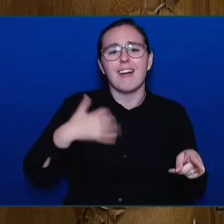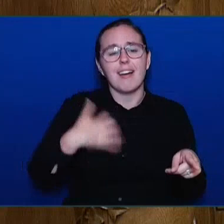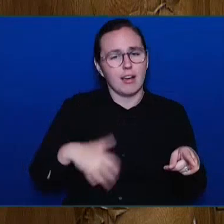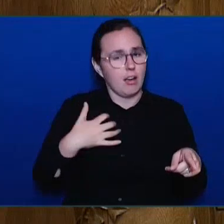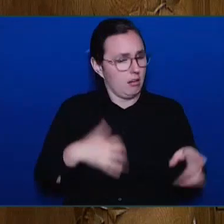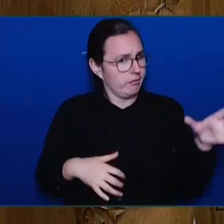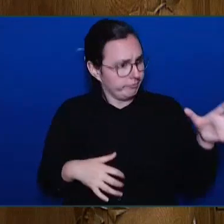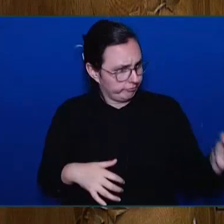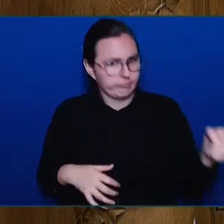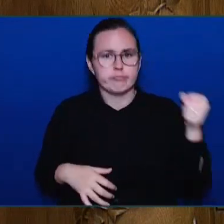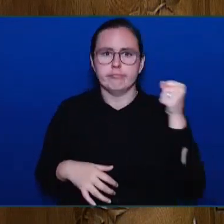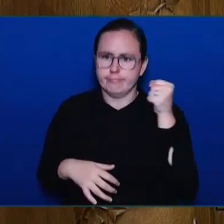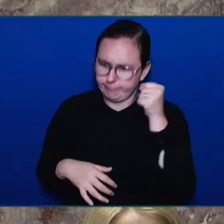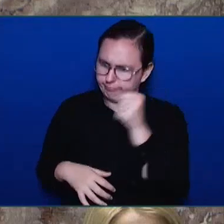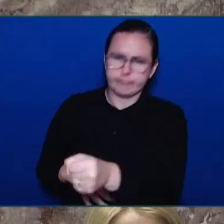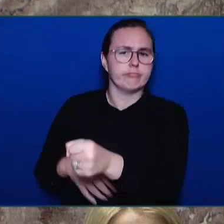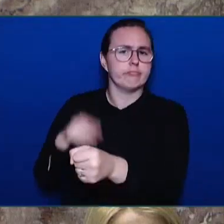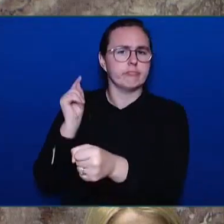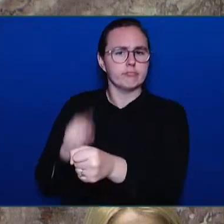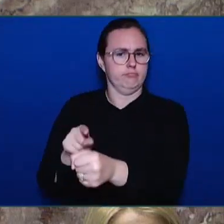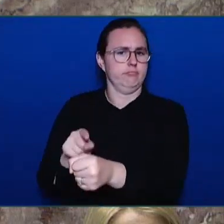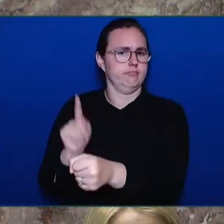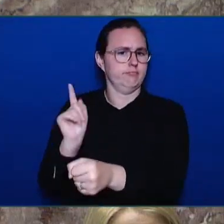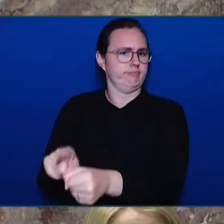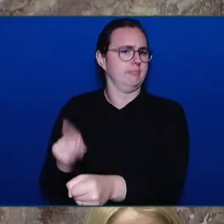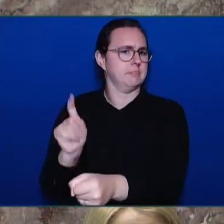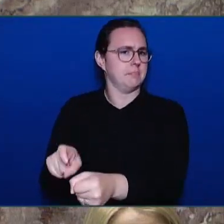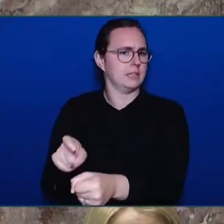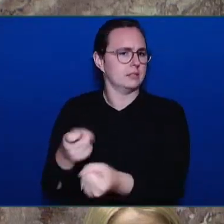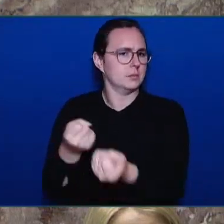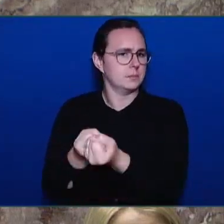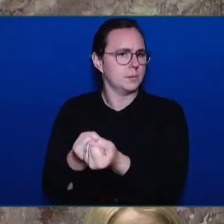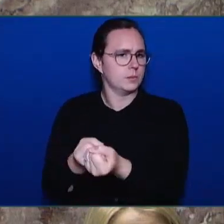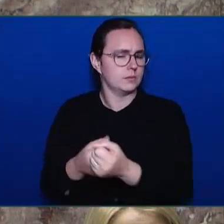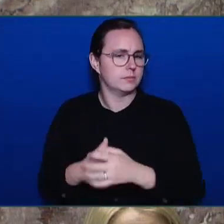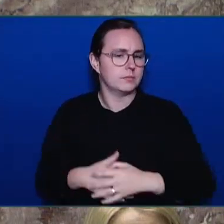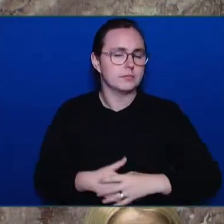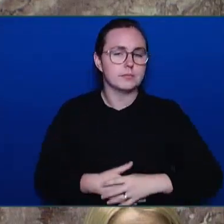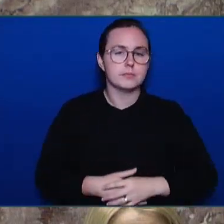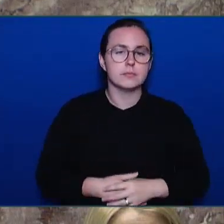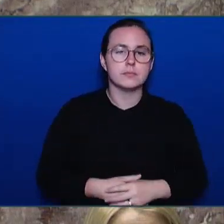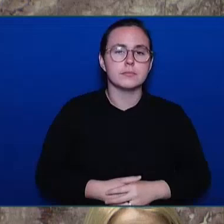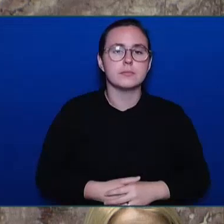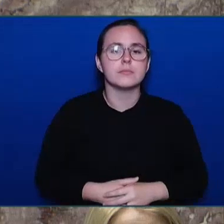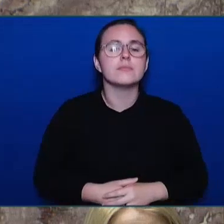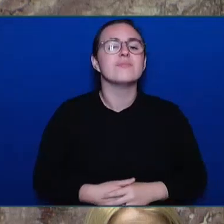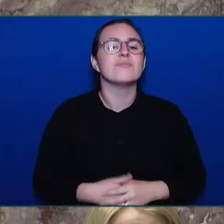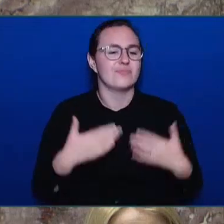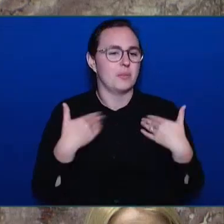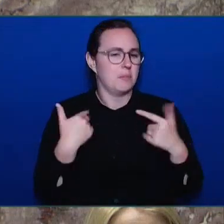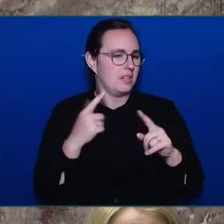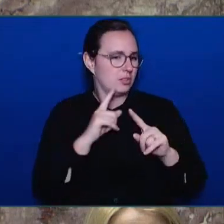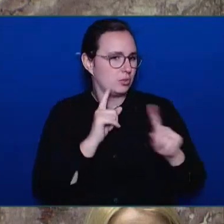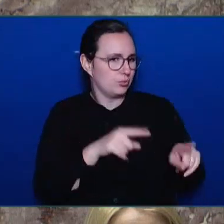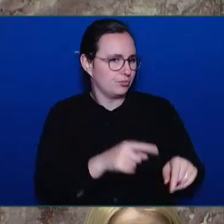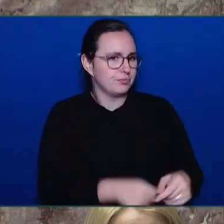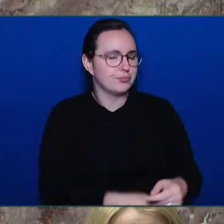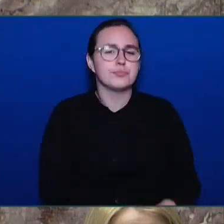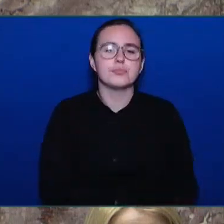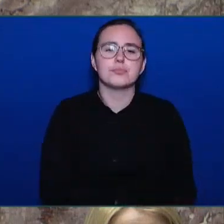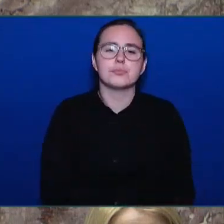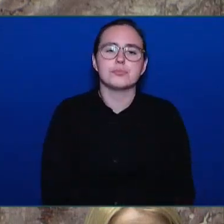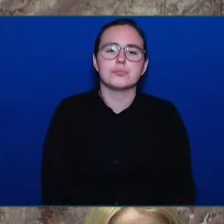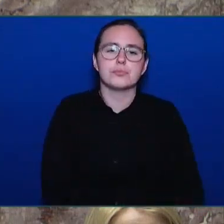Minister. Thank you, Honourable Speaker. I think there's no question, particularly when it comes to children and youth, and certainly what I hear